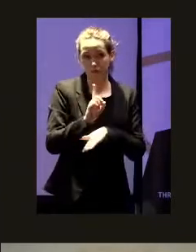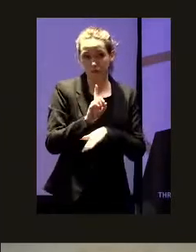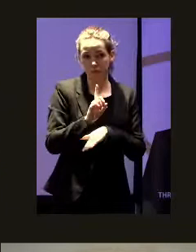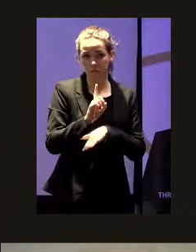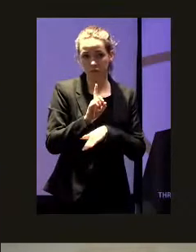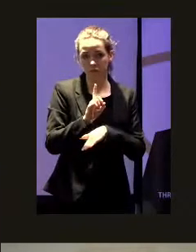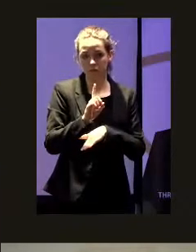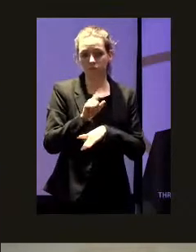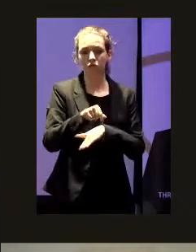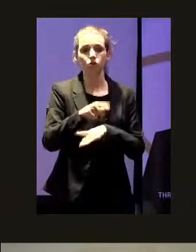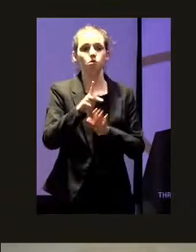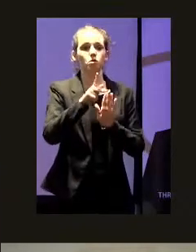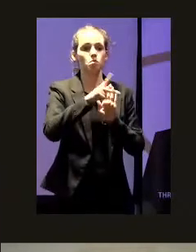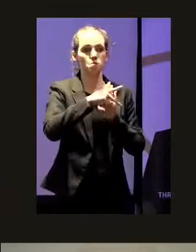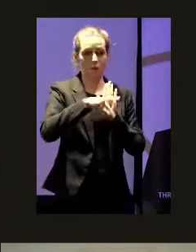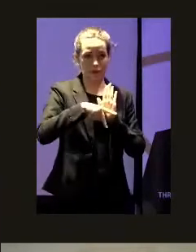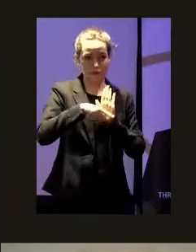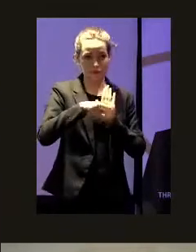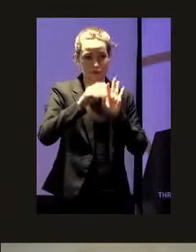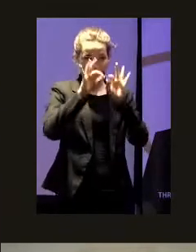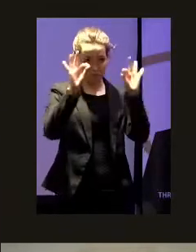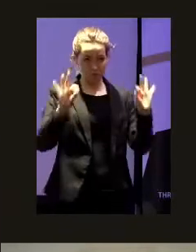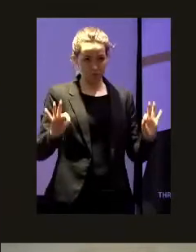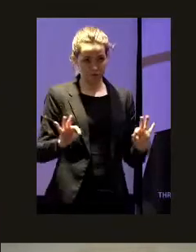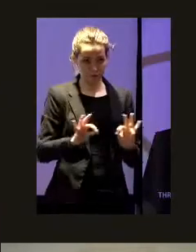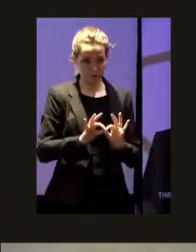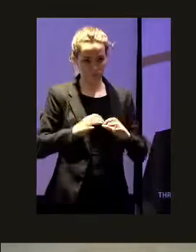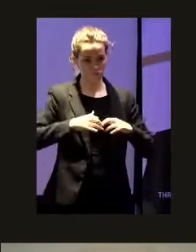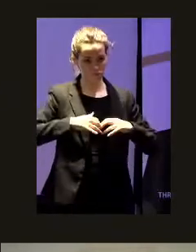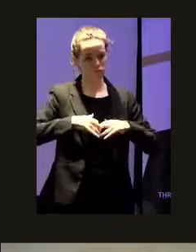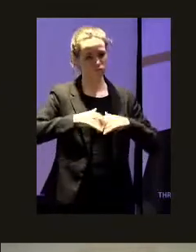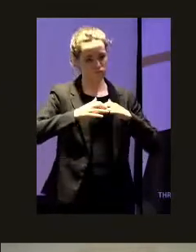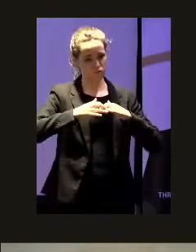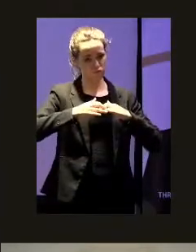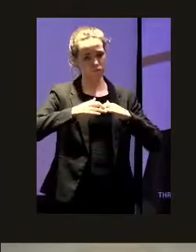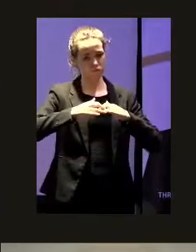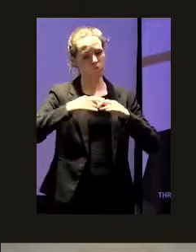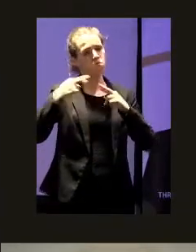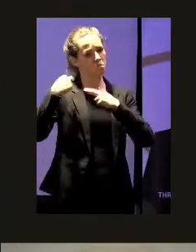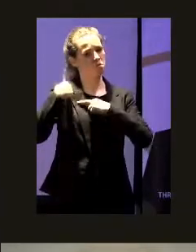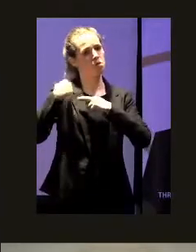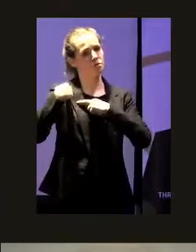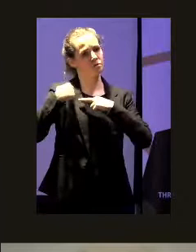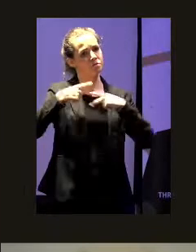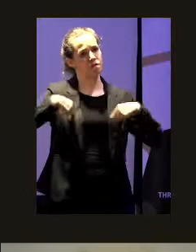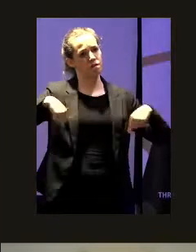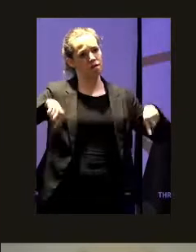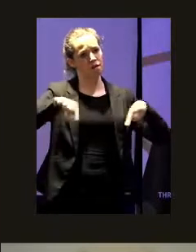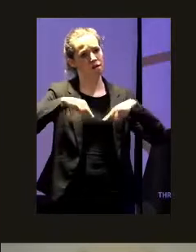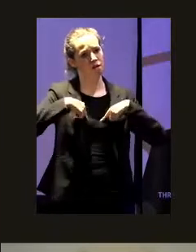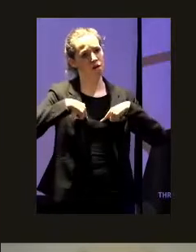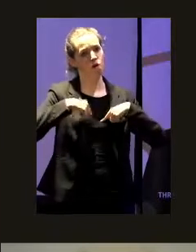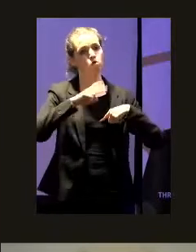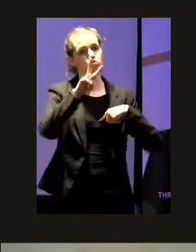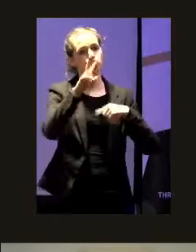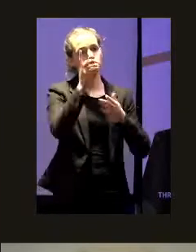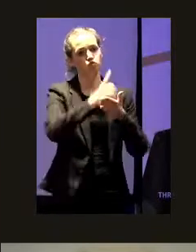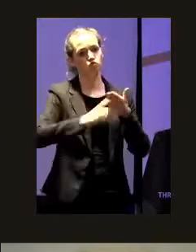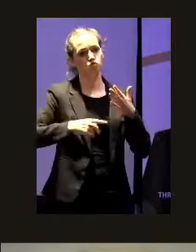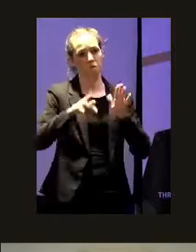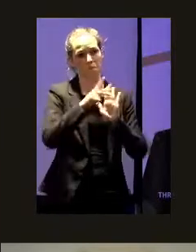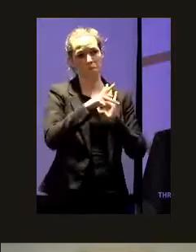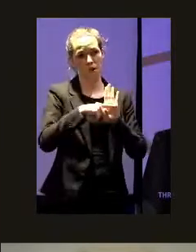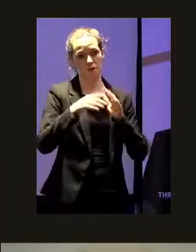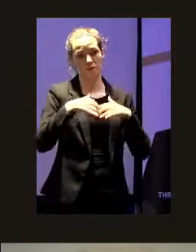policy framework. And currently, council has adopted 2 draft policies. One draft